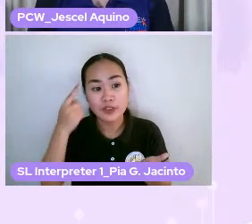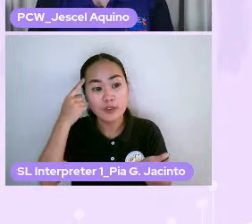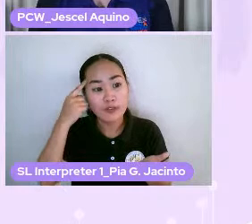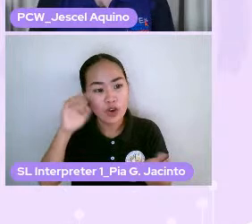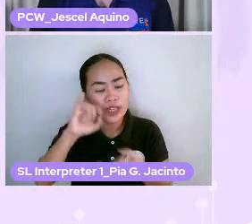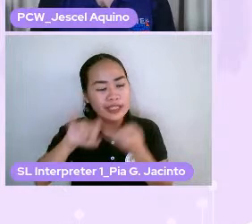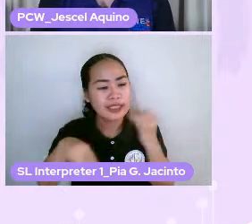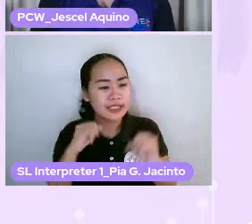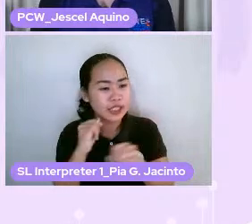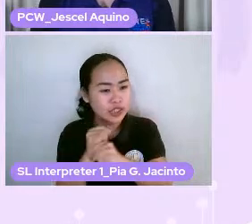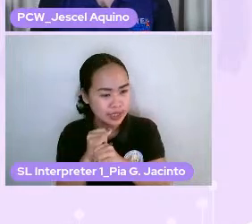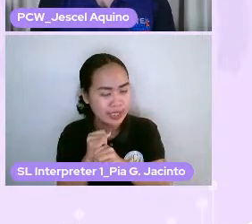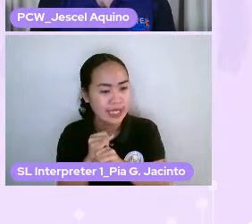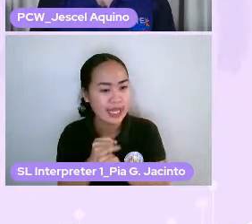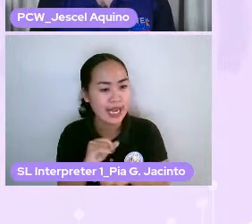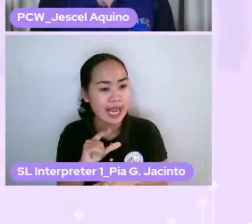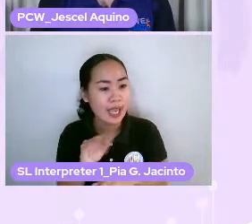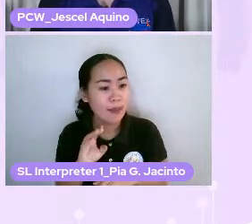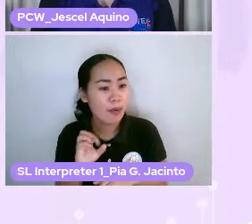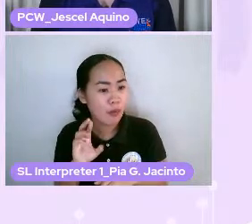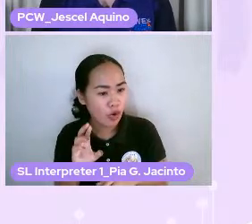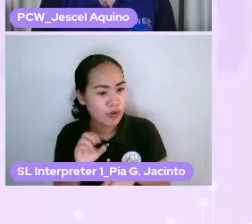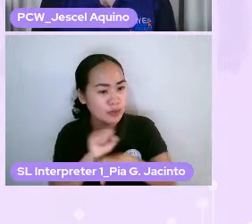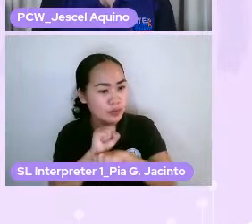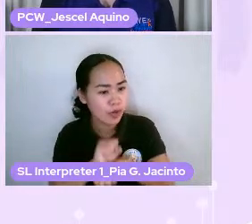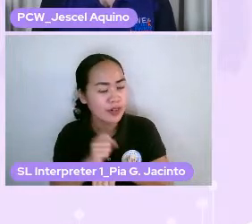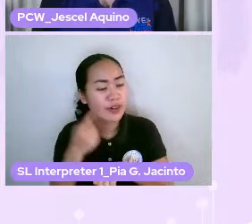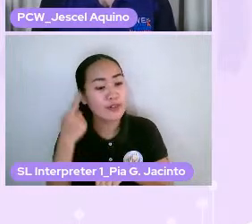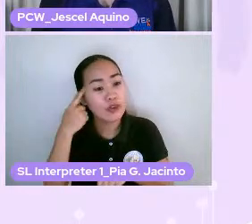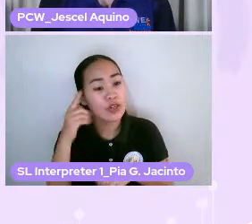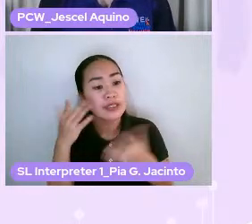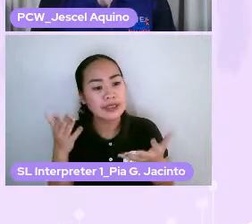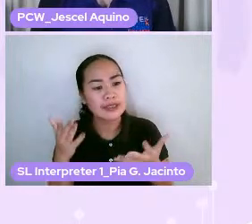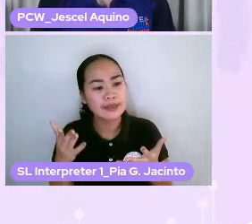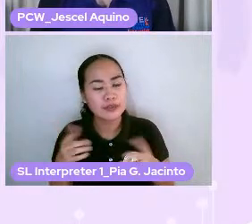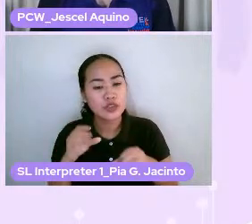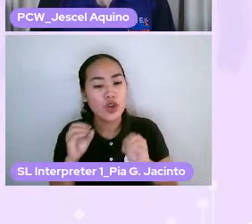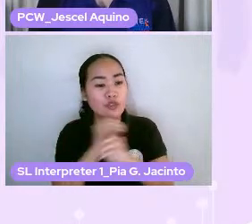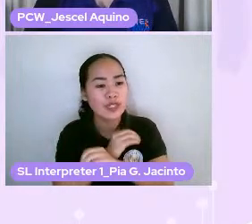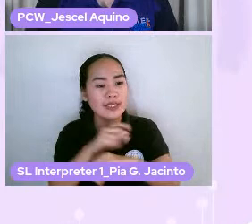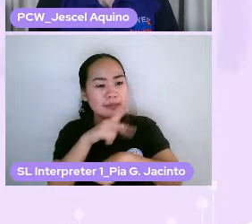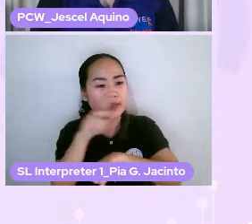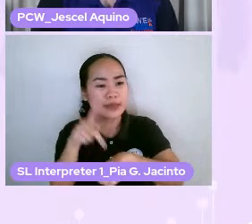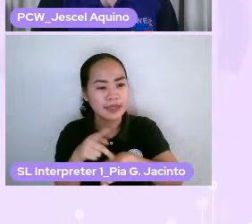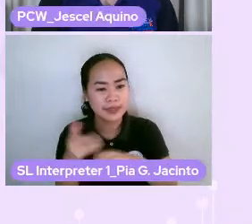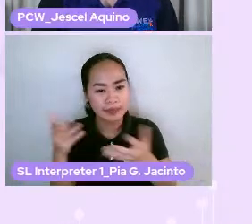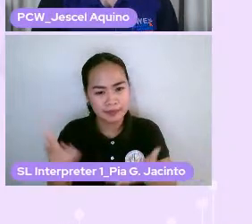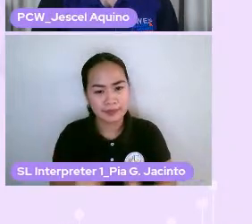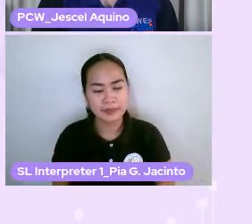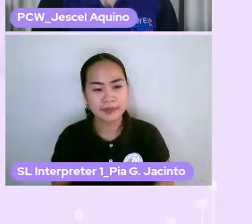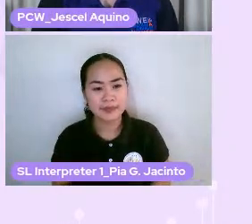Labor Organization or ILO Country Office for the Philippines, Mr. Khalid Hassan.